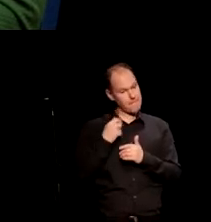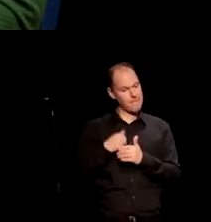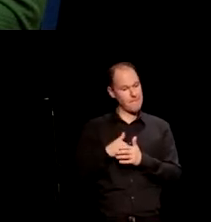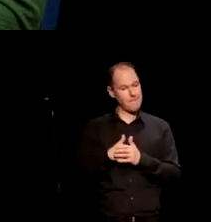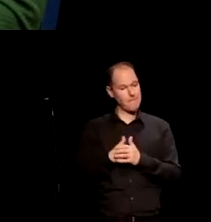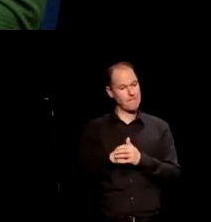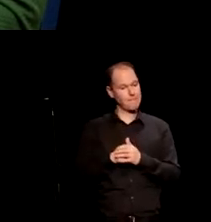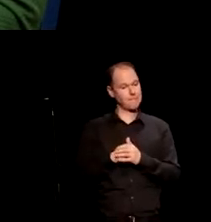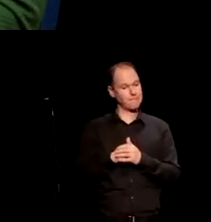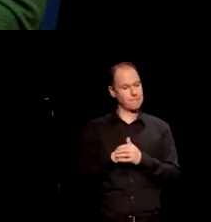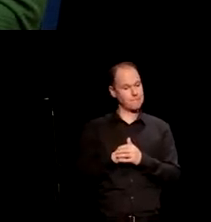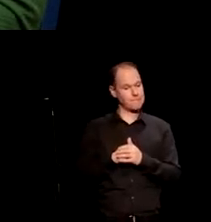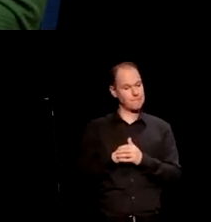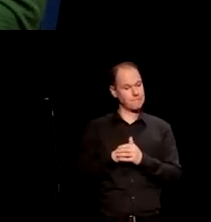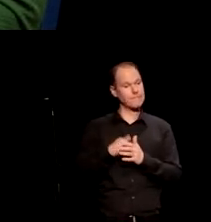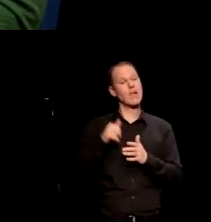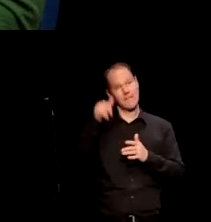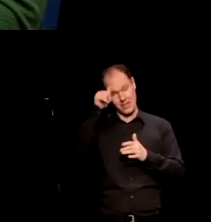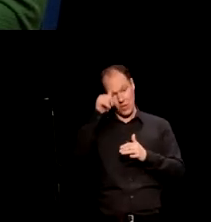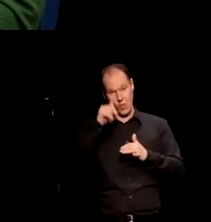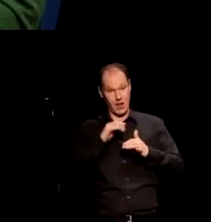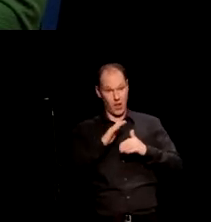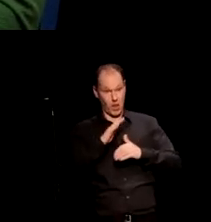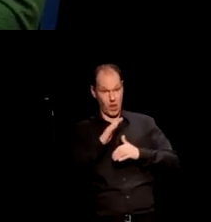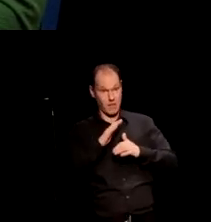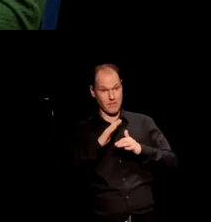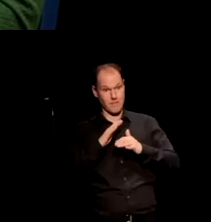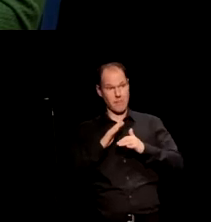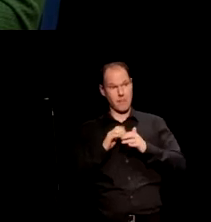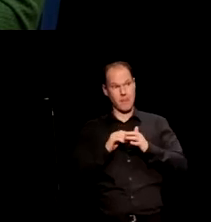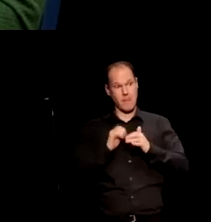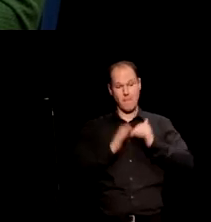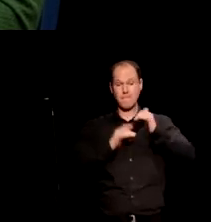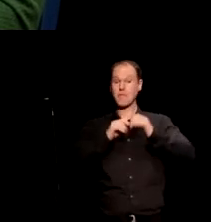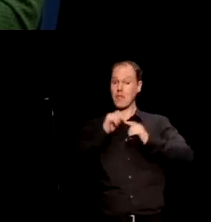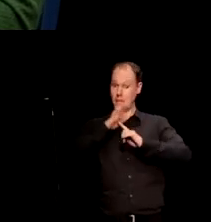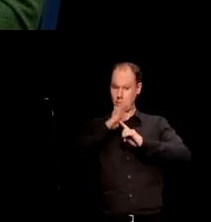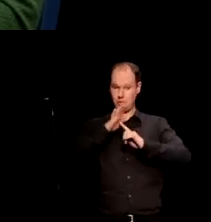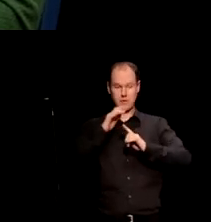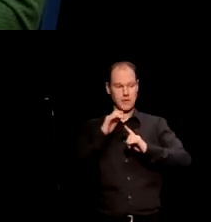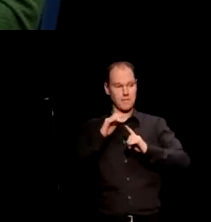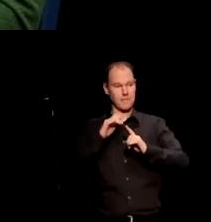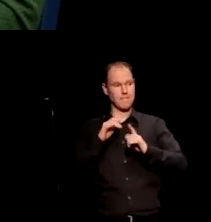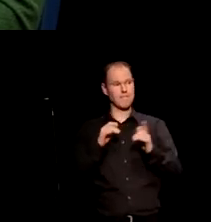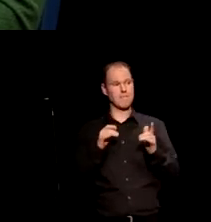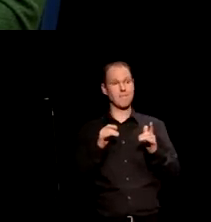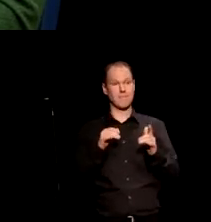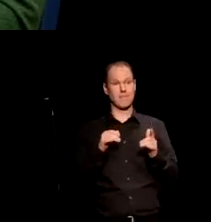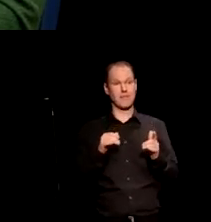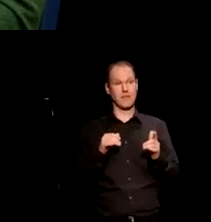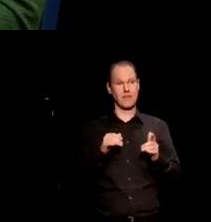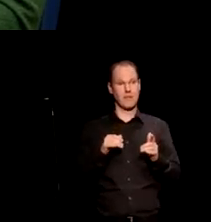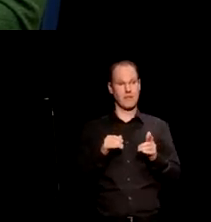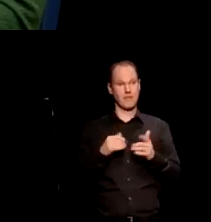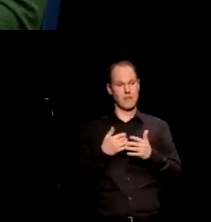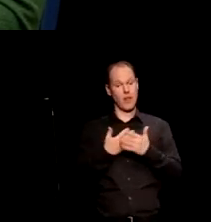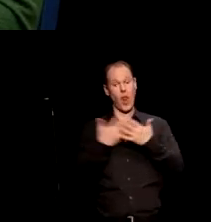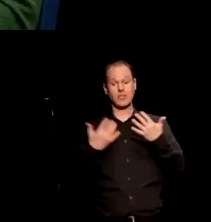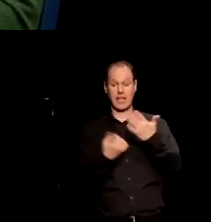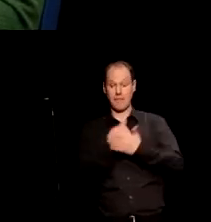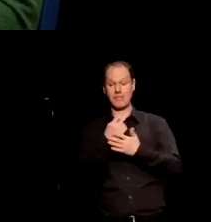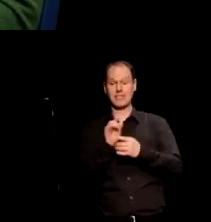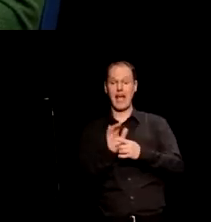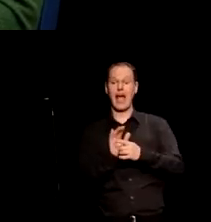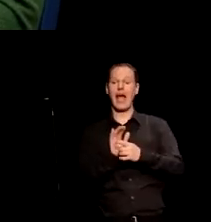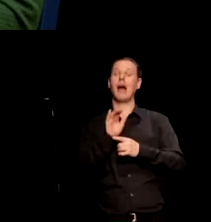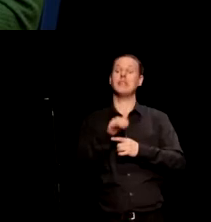that there's more outside the buildings that have been taken care of. I know that because of people who are in the space. You know, I'm very excited about the